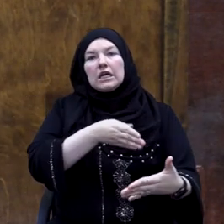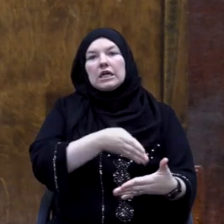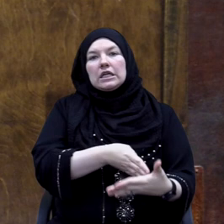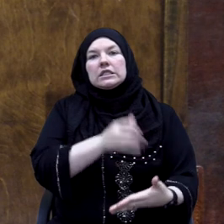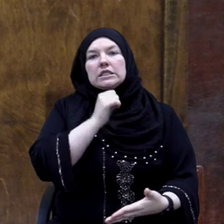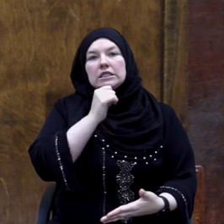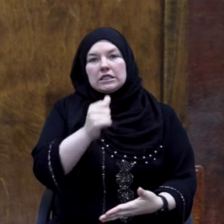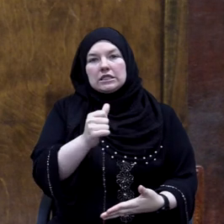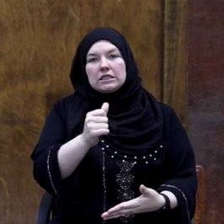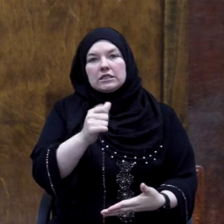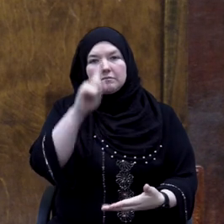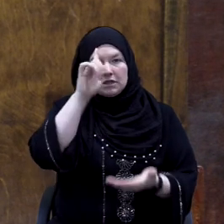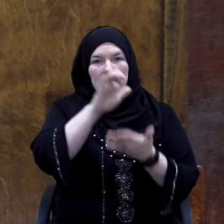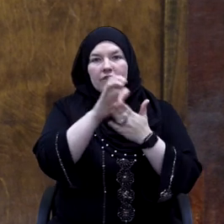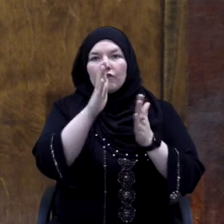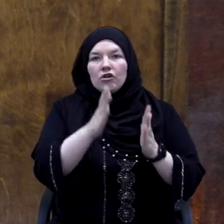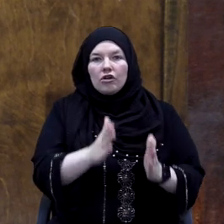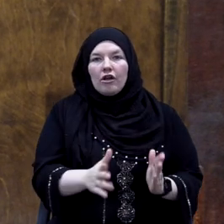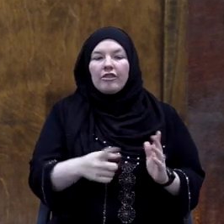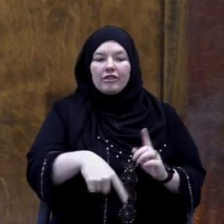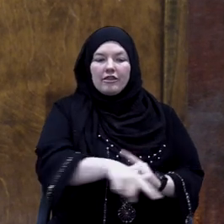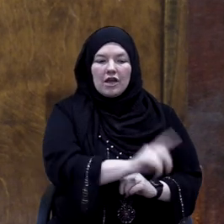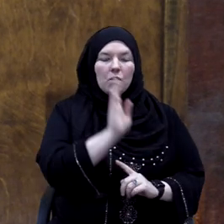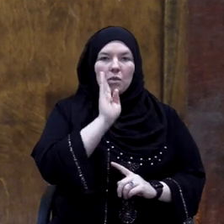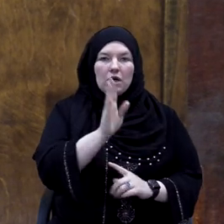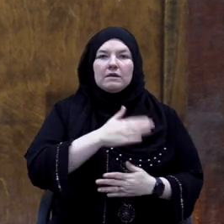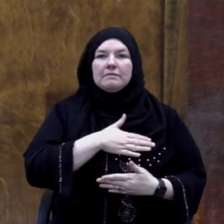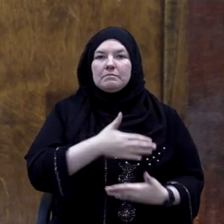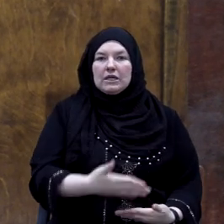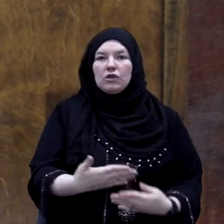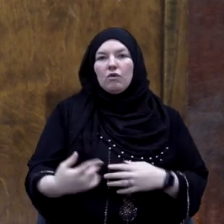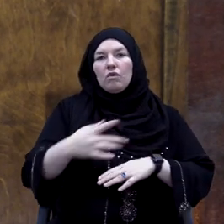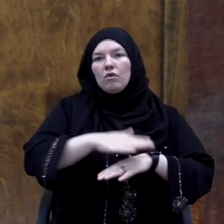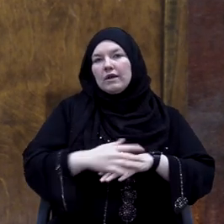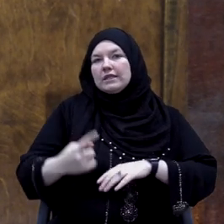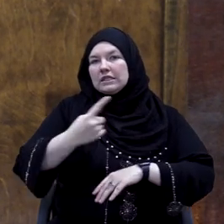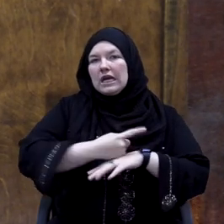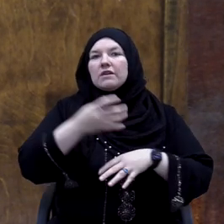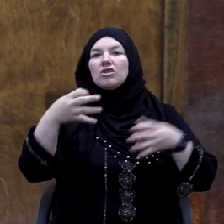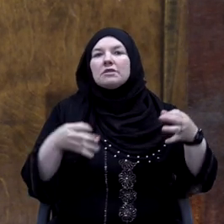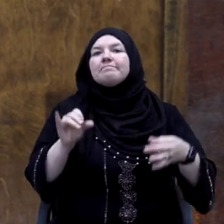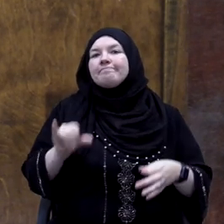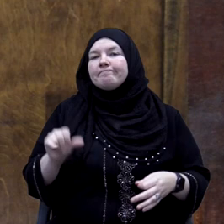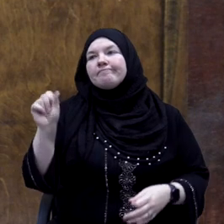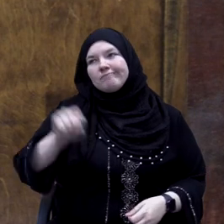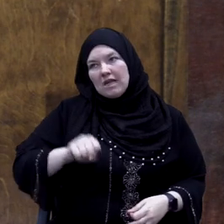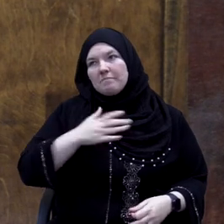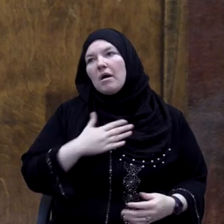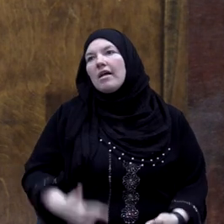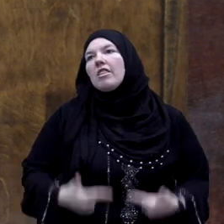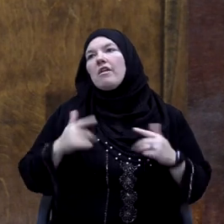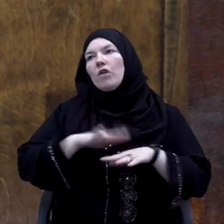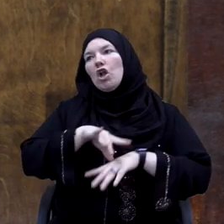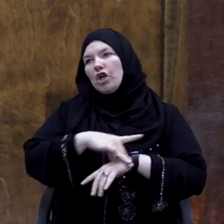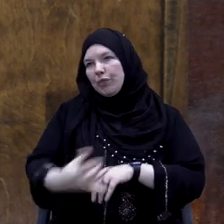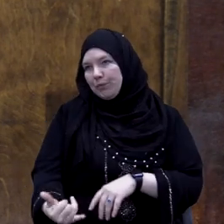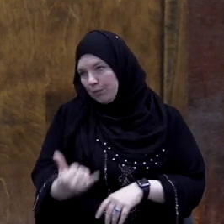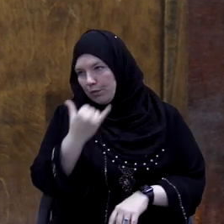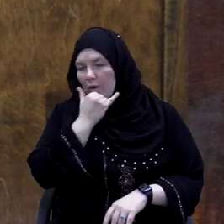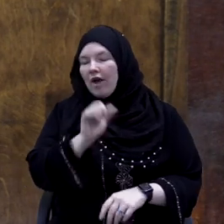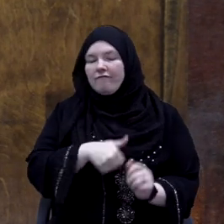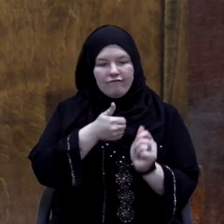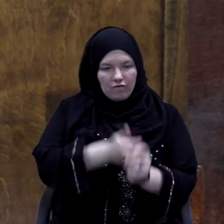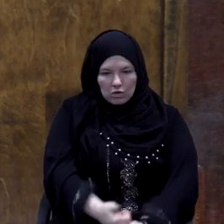come to pass. They will admit this on the day of judgment. So the time to think is here,